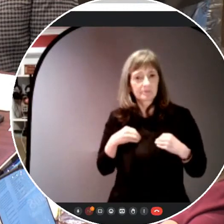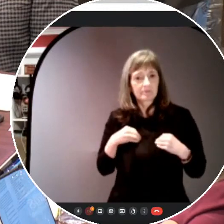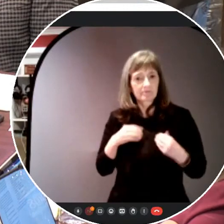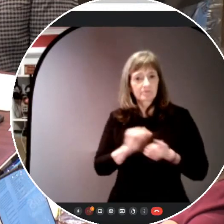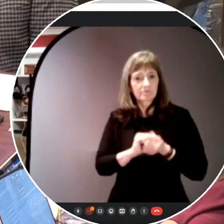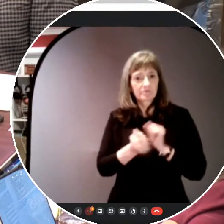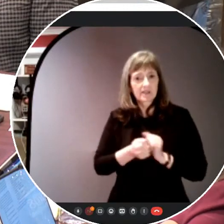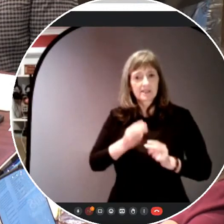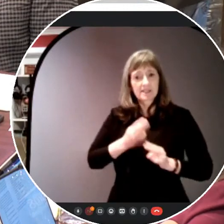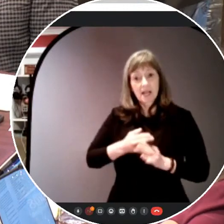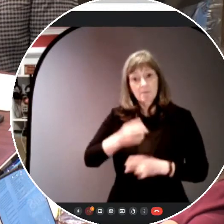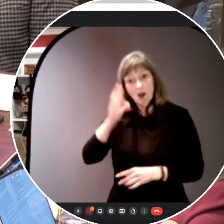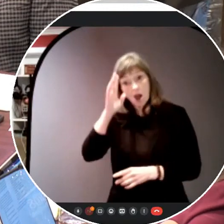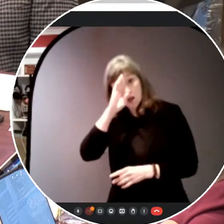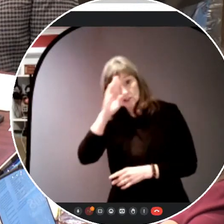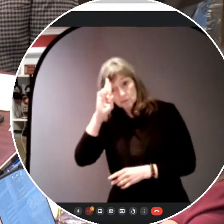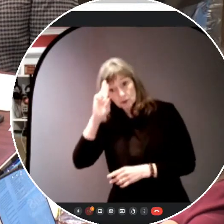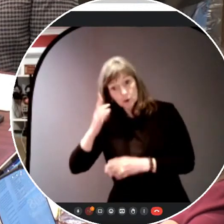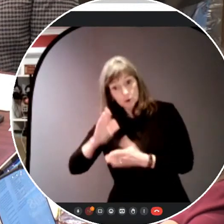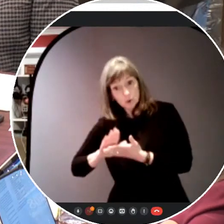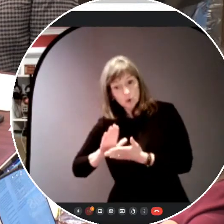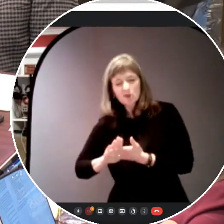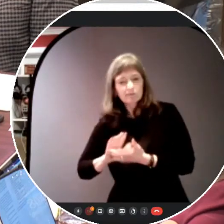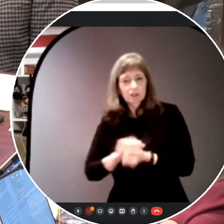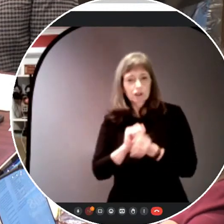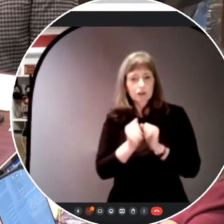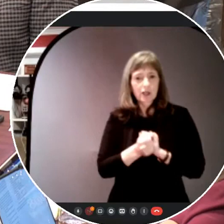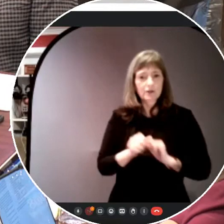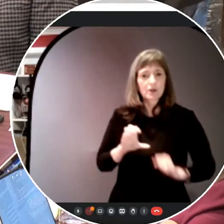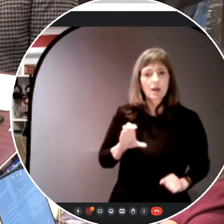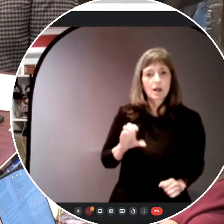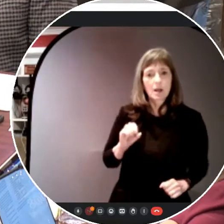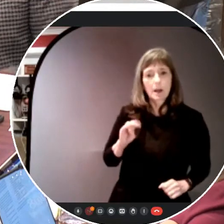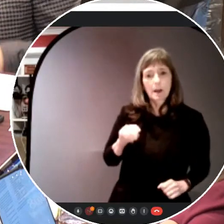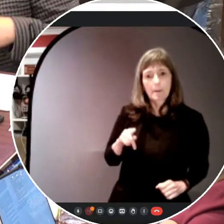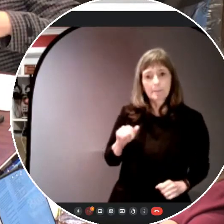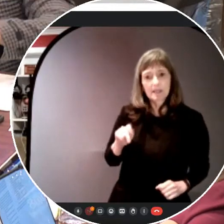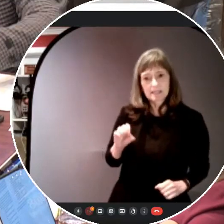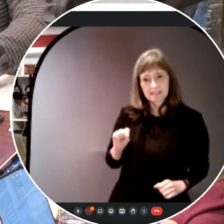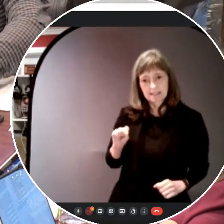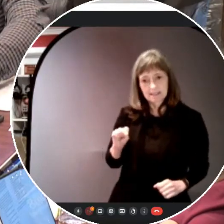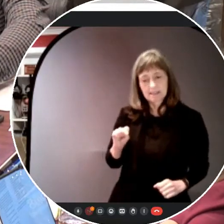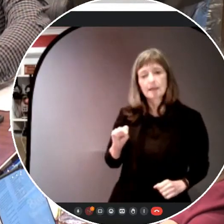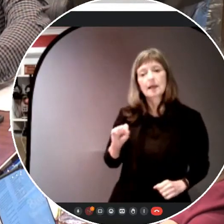from Hospital School to Compass Academy to give it some more identity.